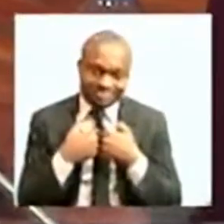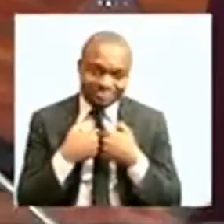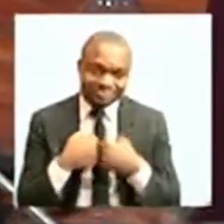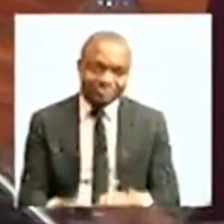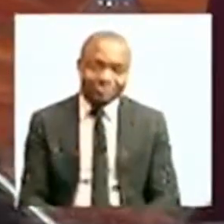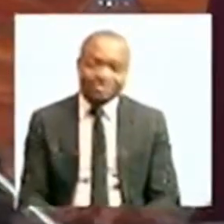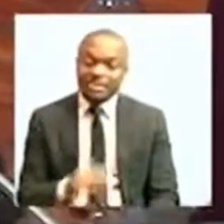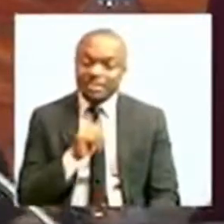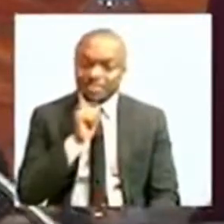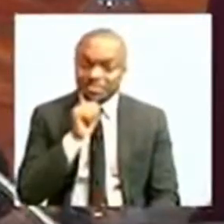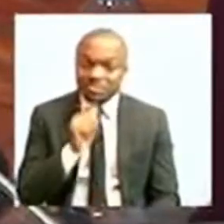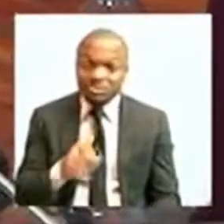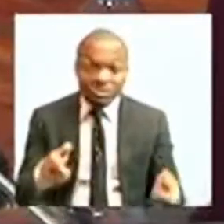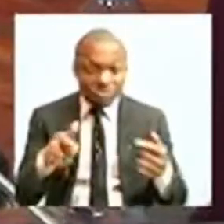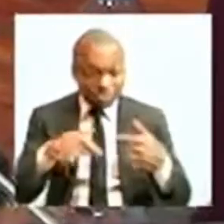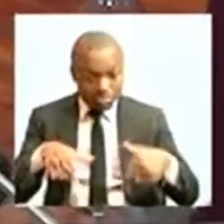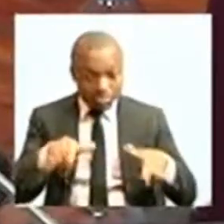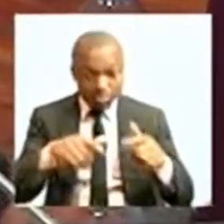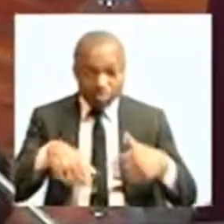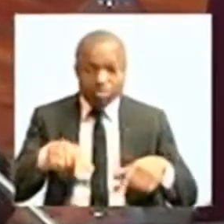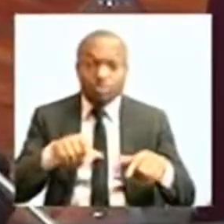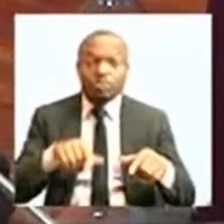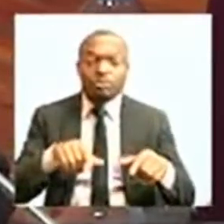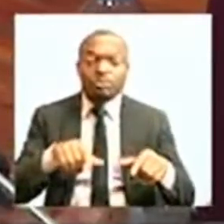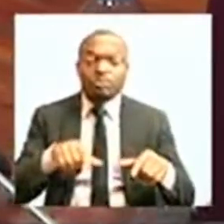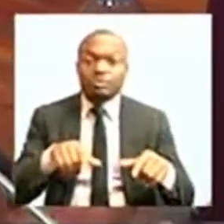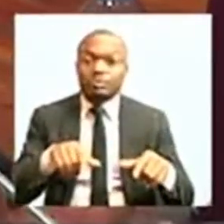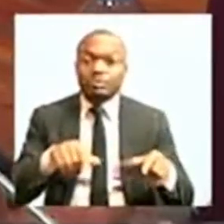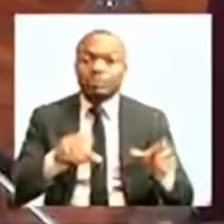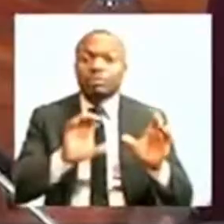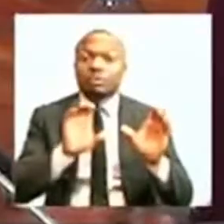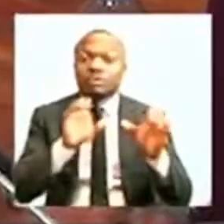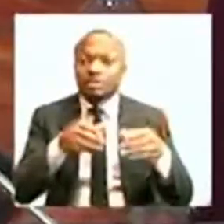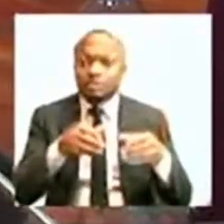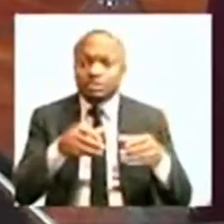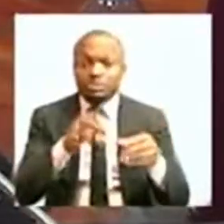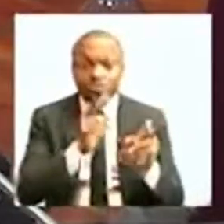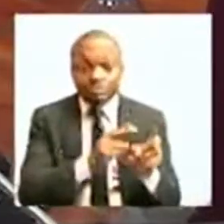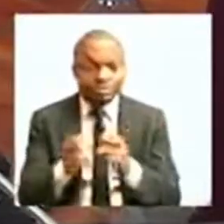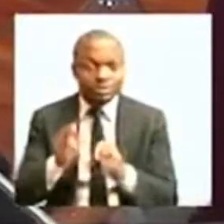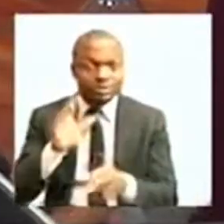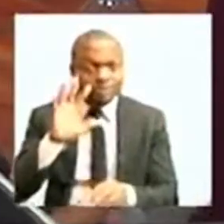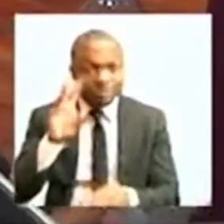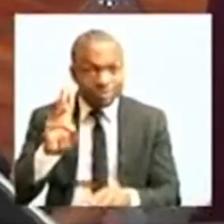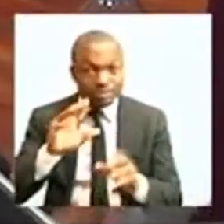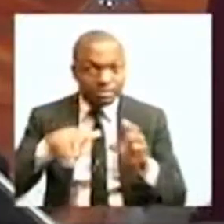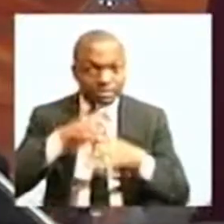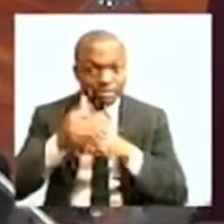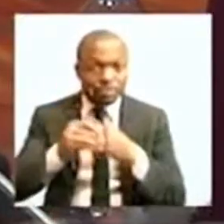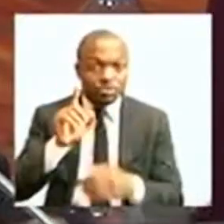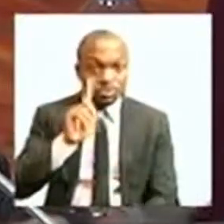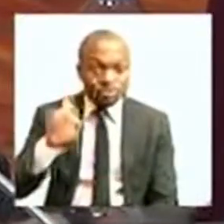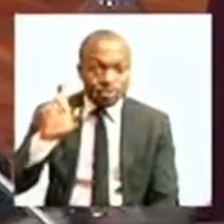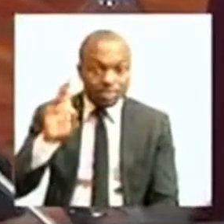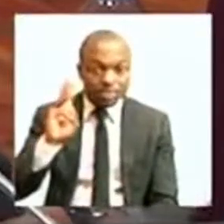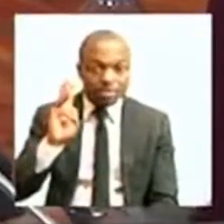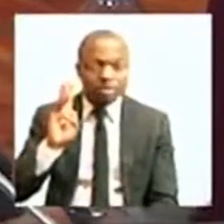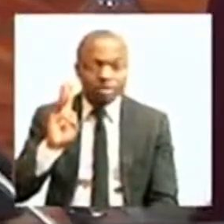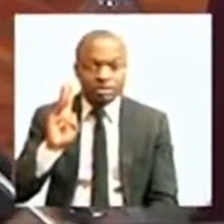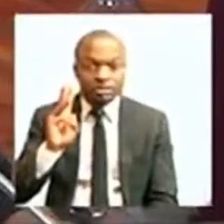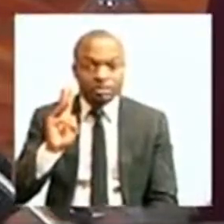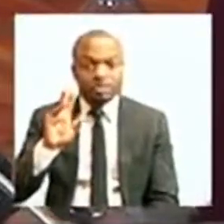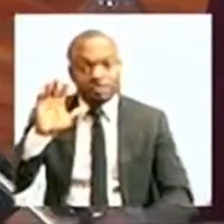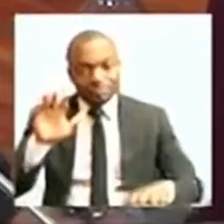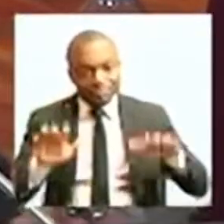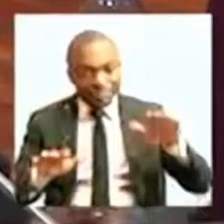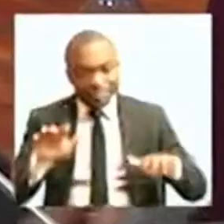local authorities responded to the circular. I think we had 56 out of 116 local authorities who responded, and the balance